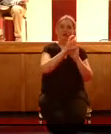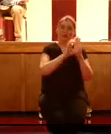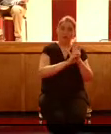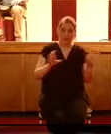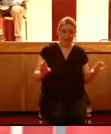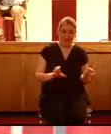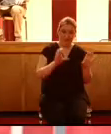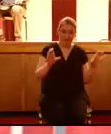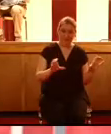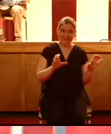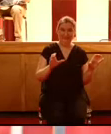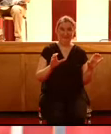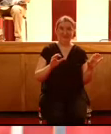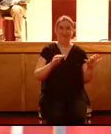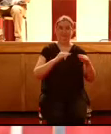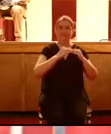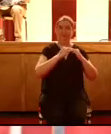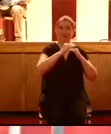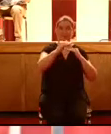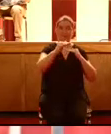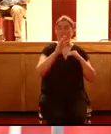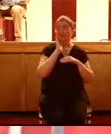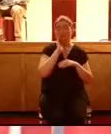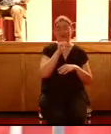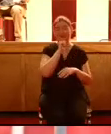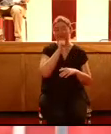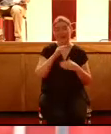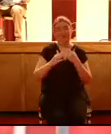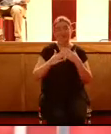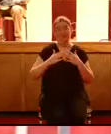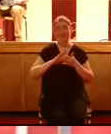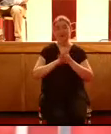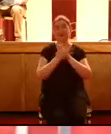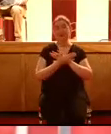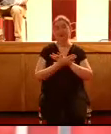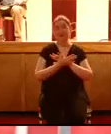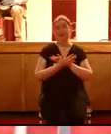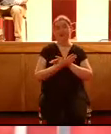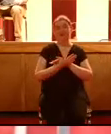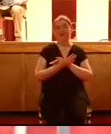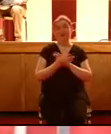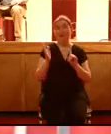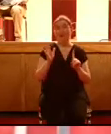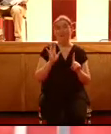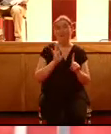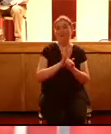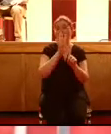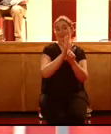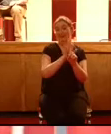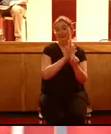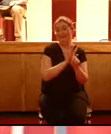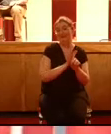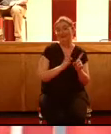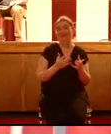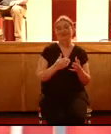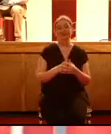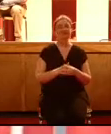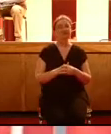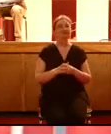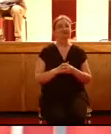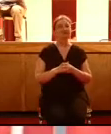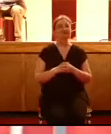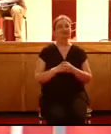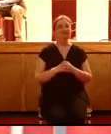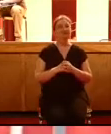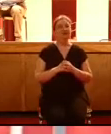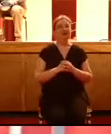is not going to be popular, especially when people will sit across from you and say, but I voted for you. And I'm like, well, this is what